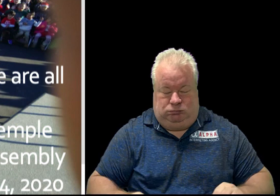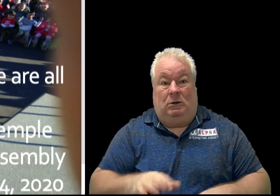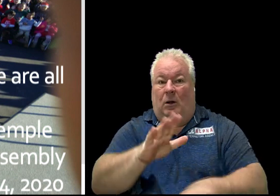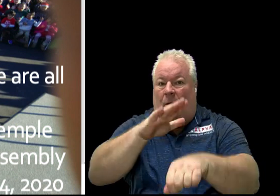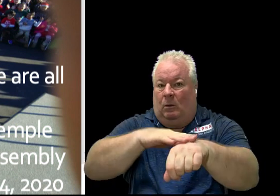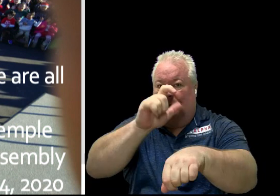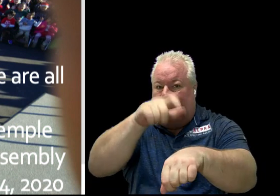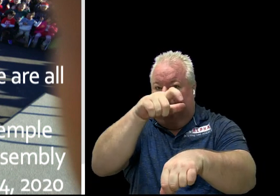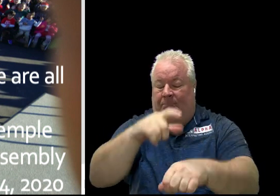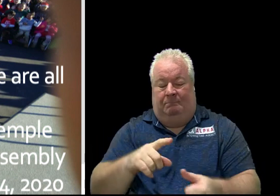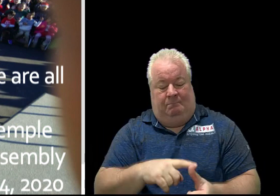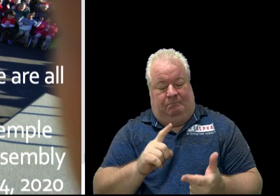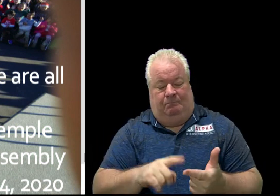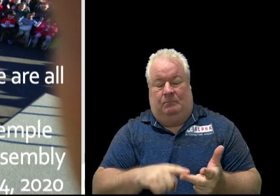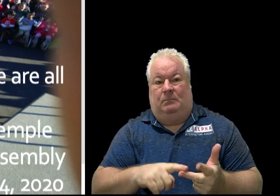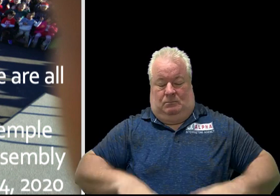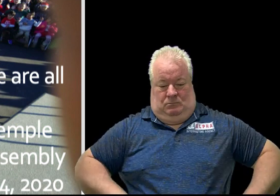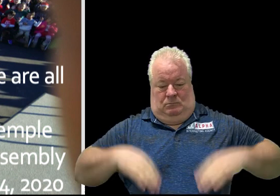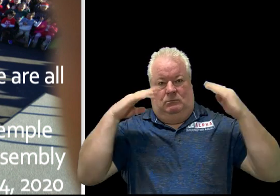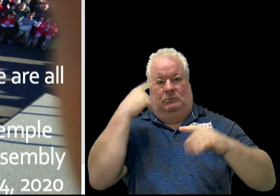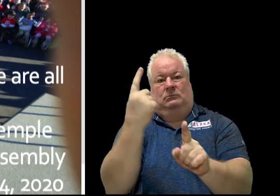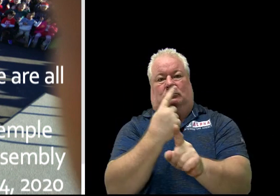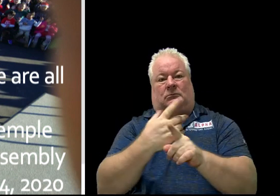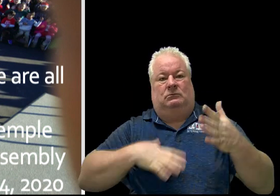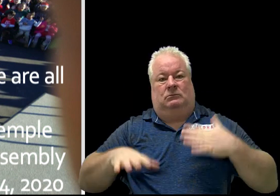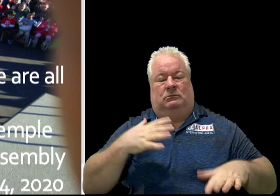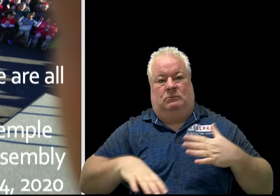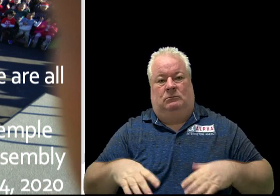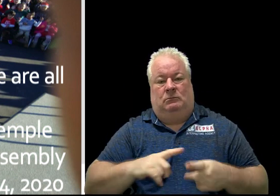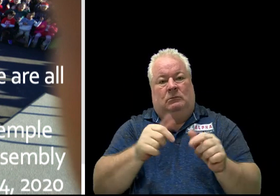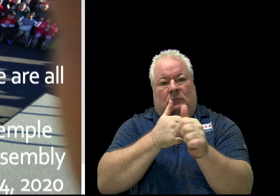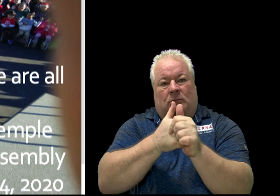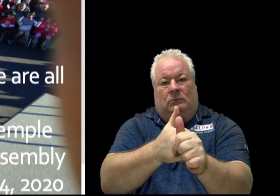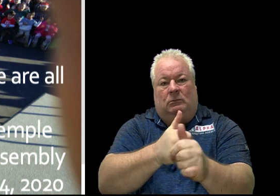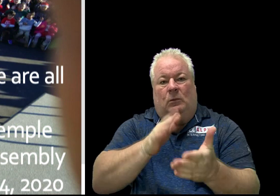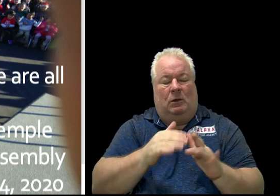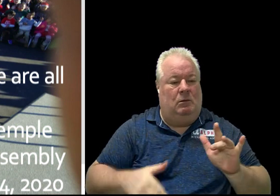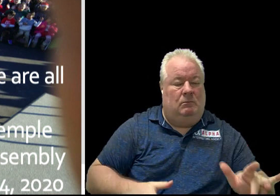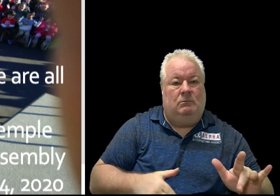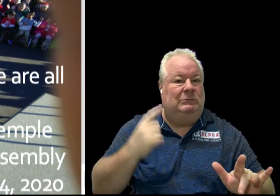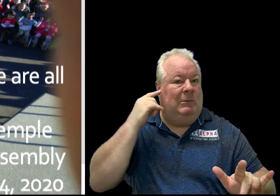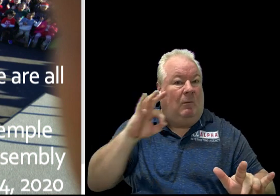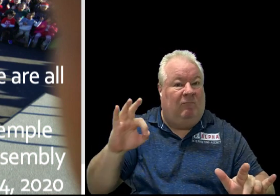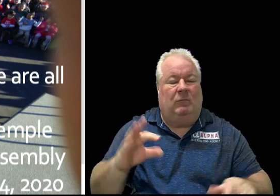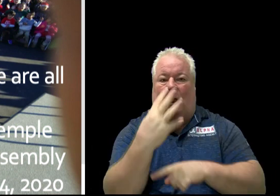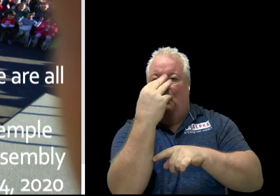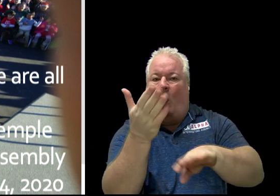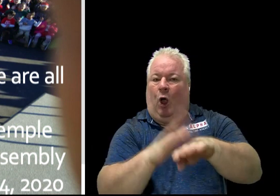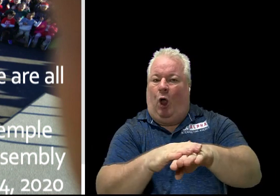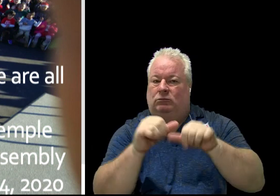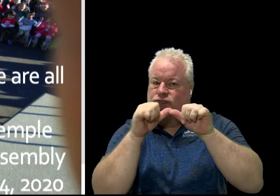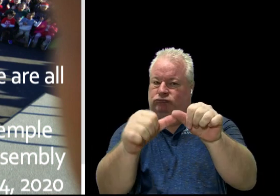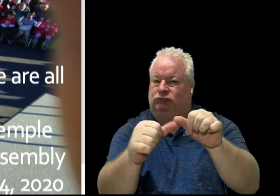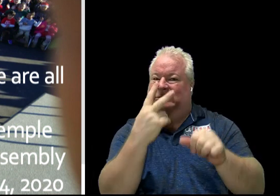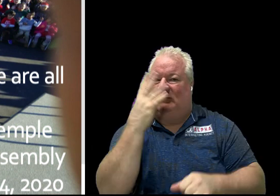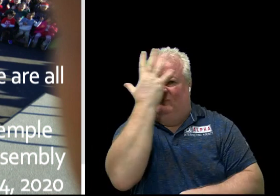time, you're school ready from the waist up, you follow all the mute and camera rules, and